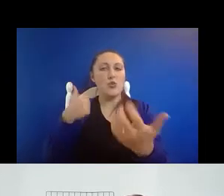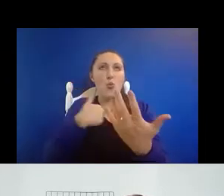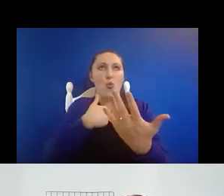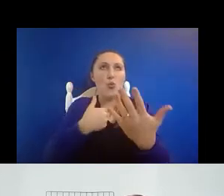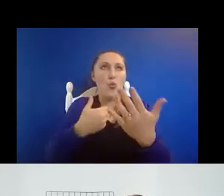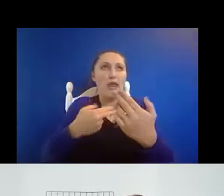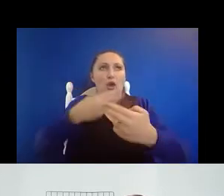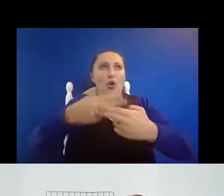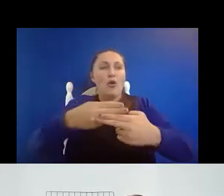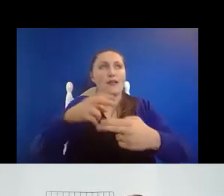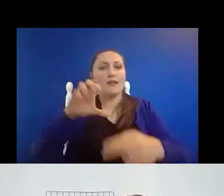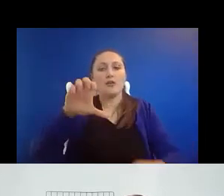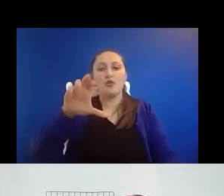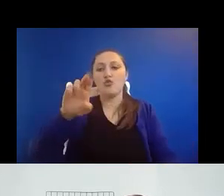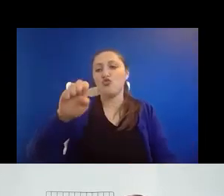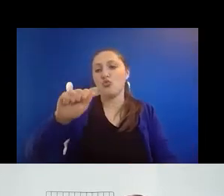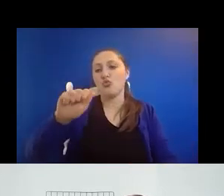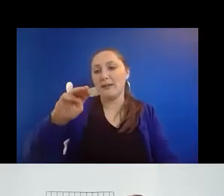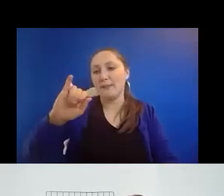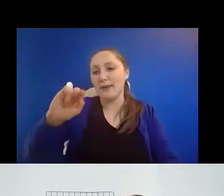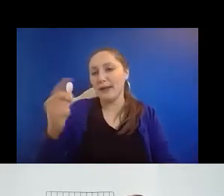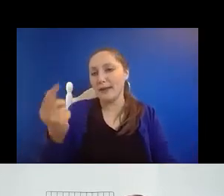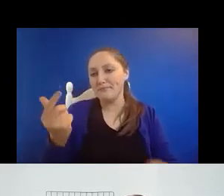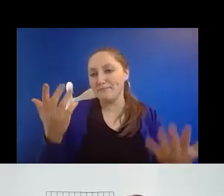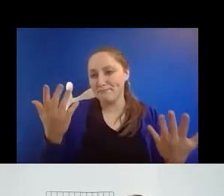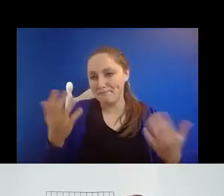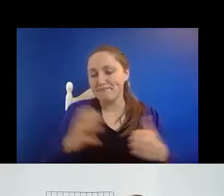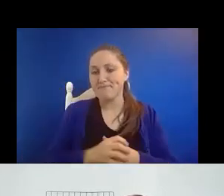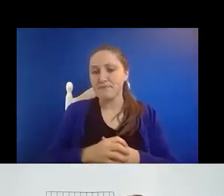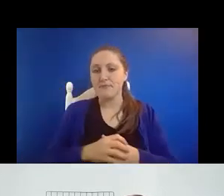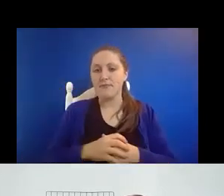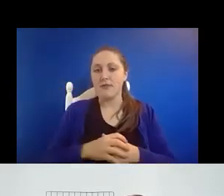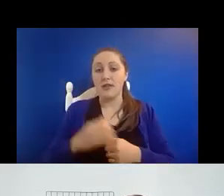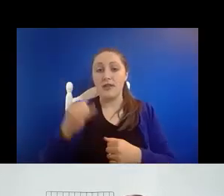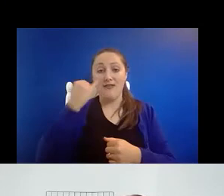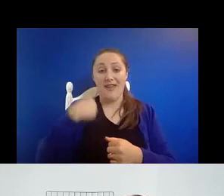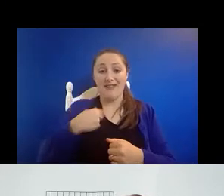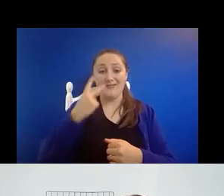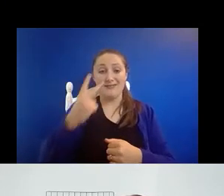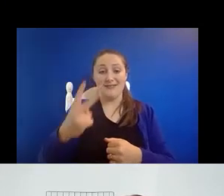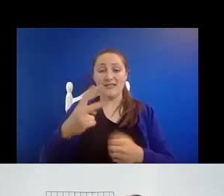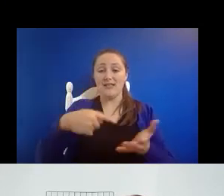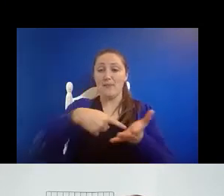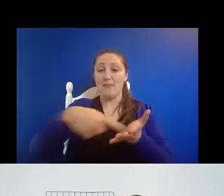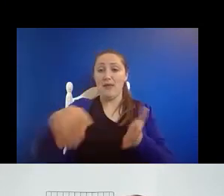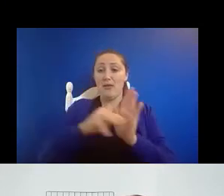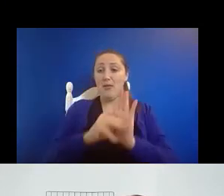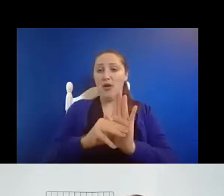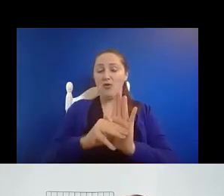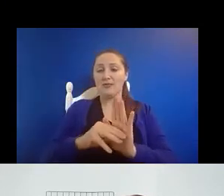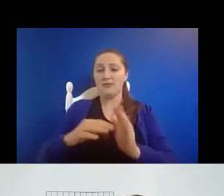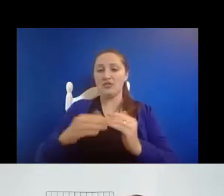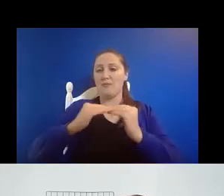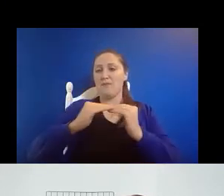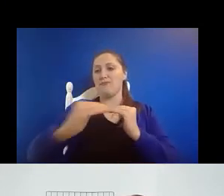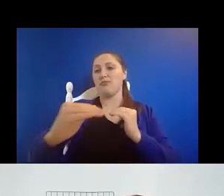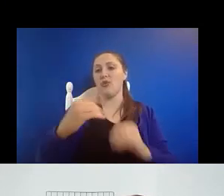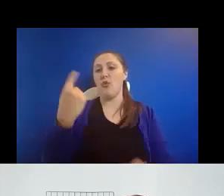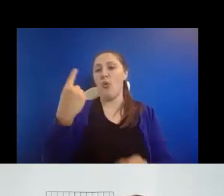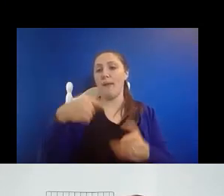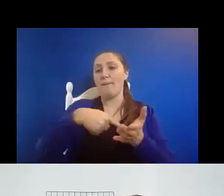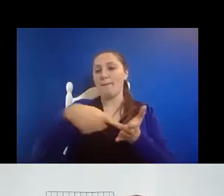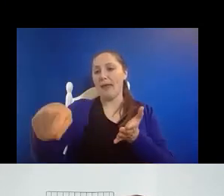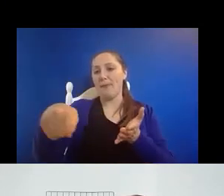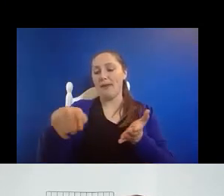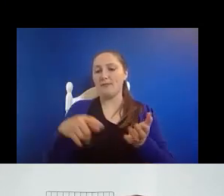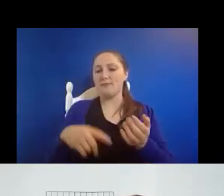creaming. If I have seen these kind of payment models where it's just a flat payment, and when you